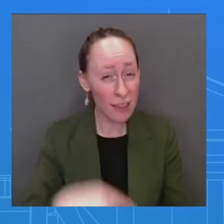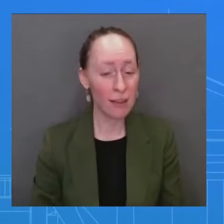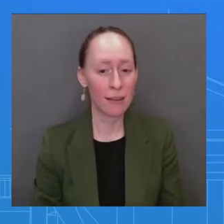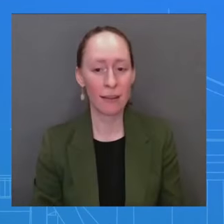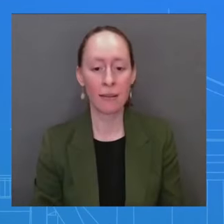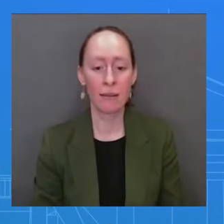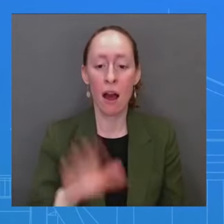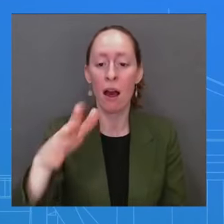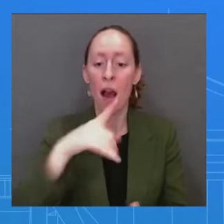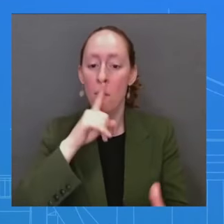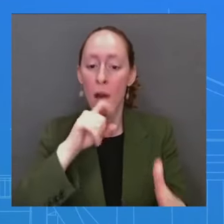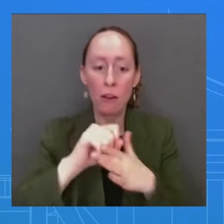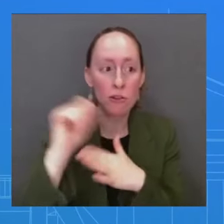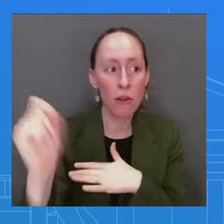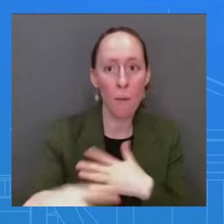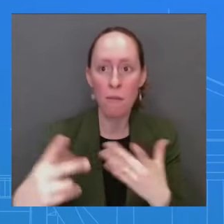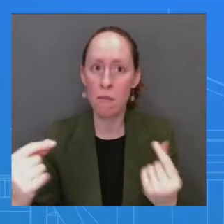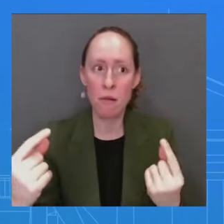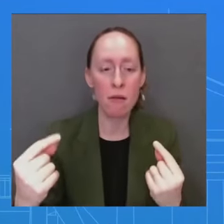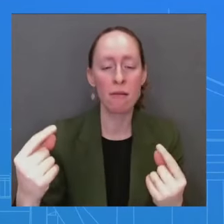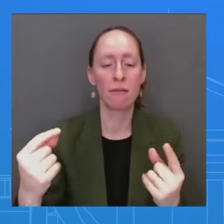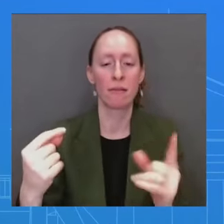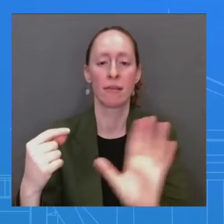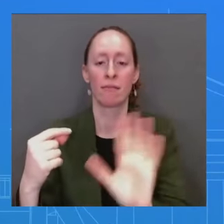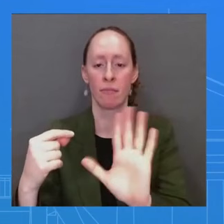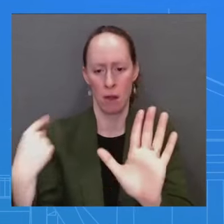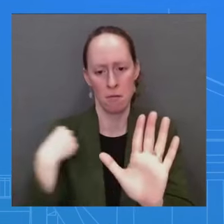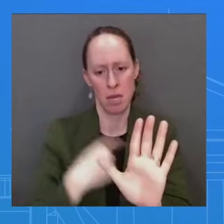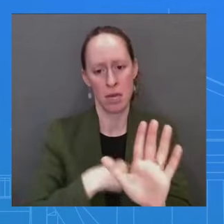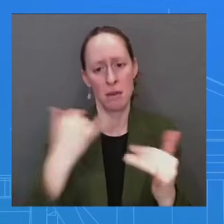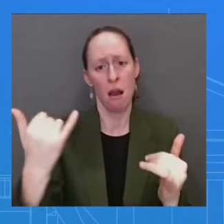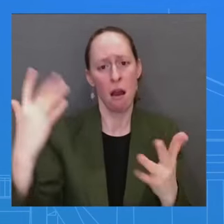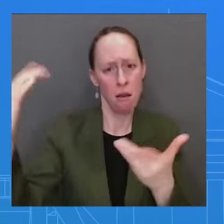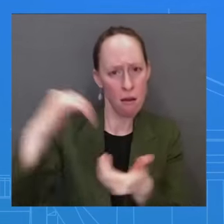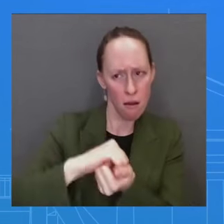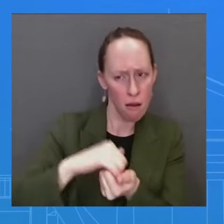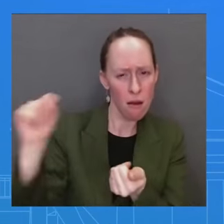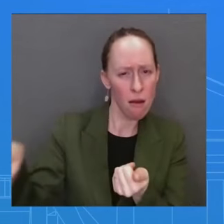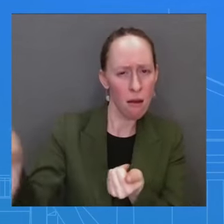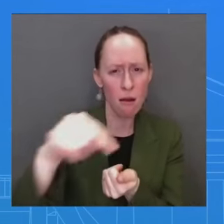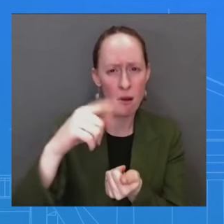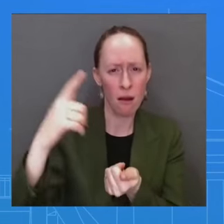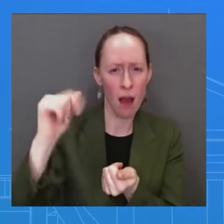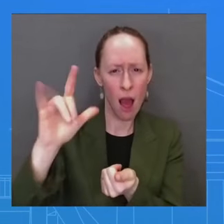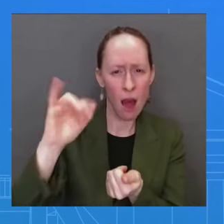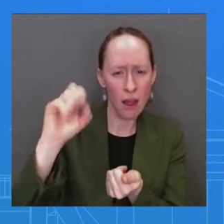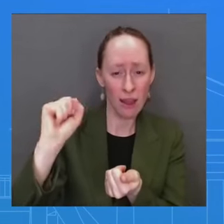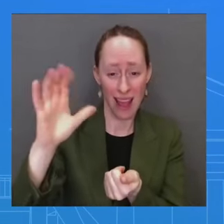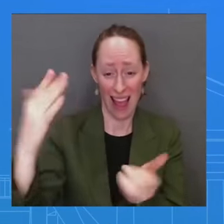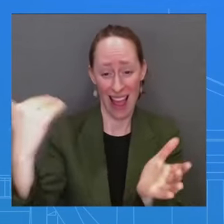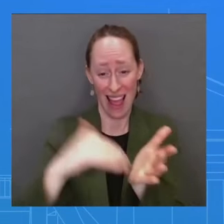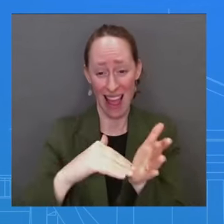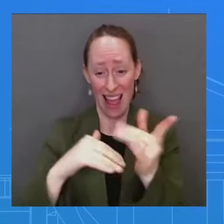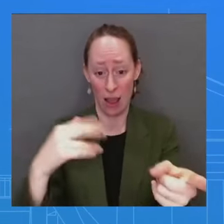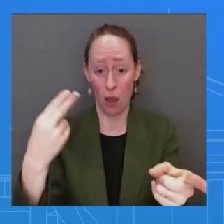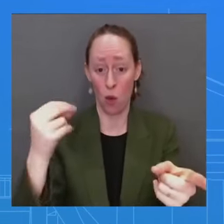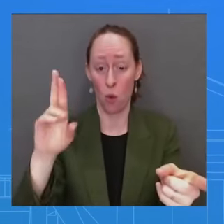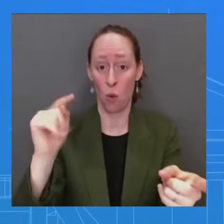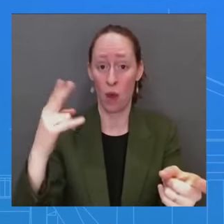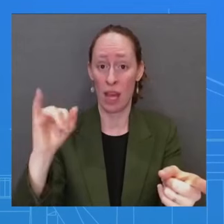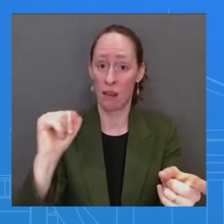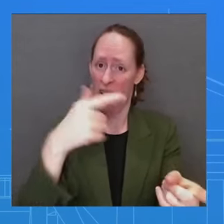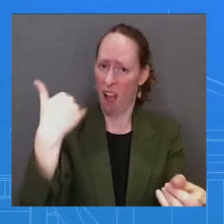we're consulting with our allies and partners about what the next steps might be. Again, the Houthis have a choice to make here, MJ. We have made it